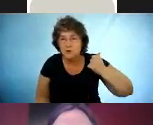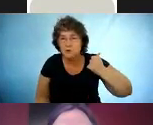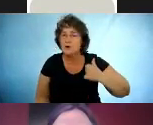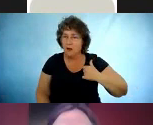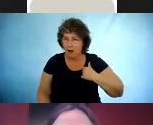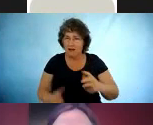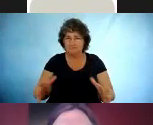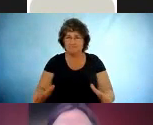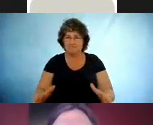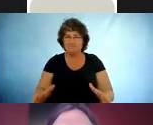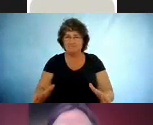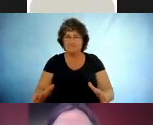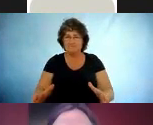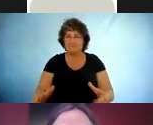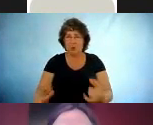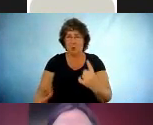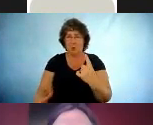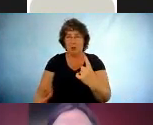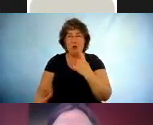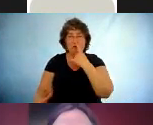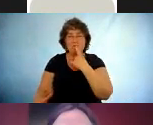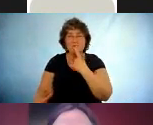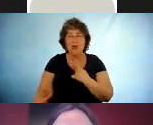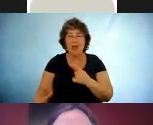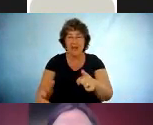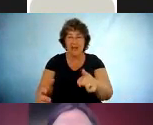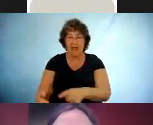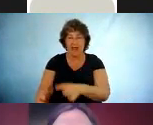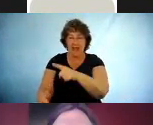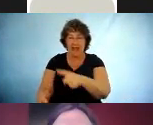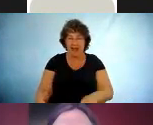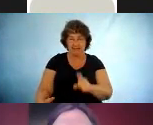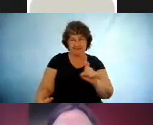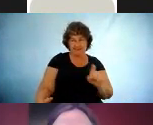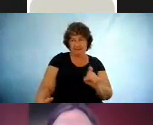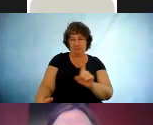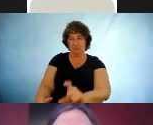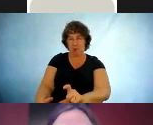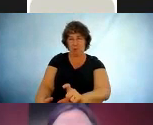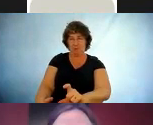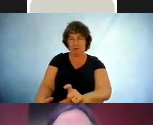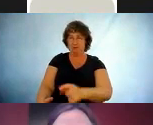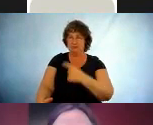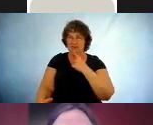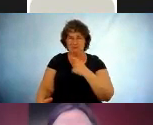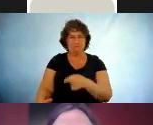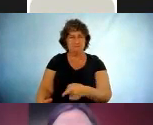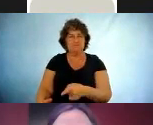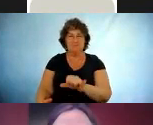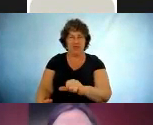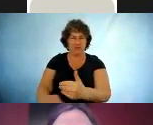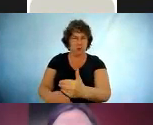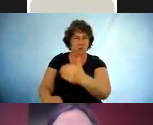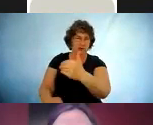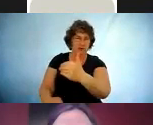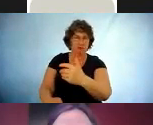see, one red X on the wall, where that window must still be. Then glancing around like I'd not